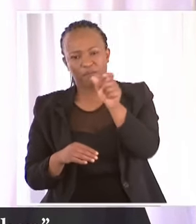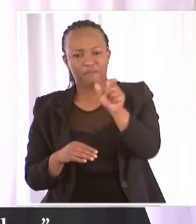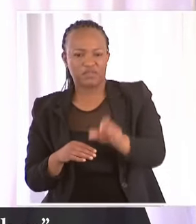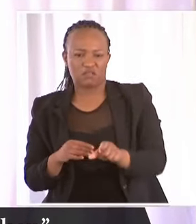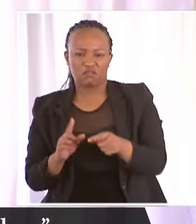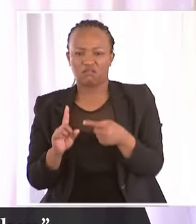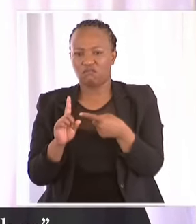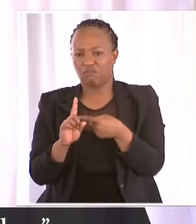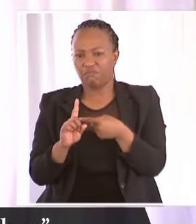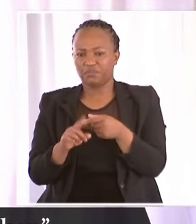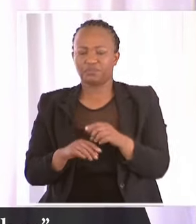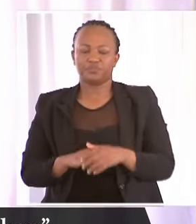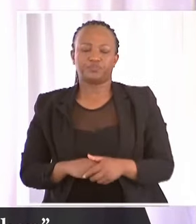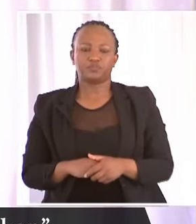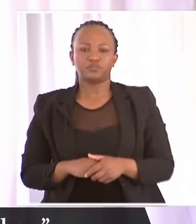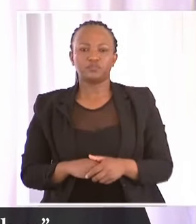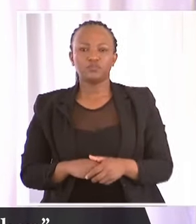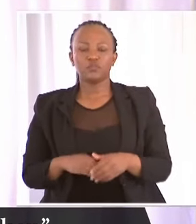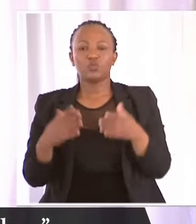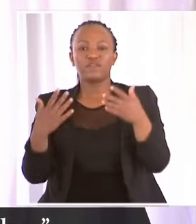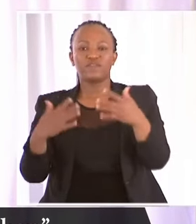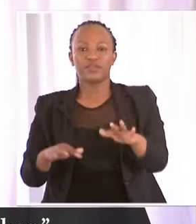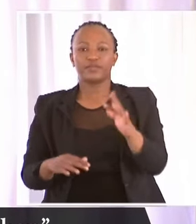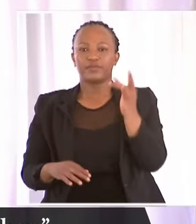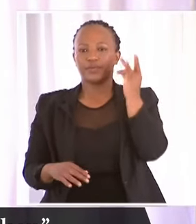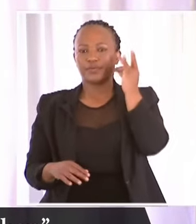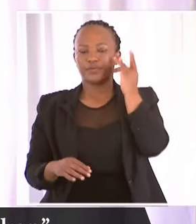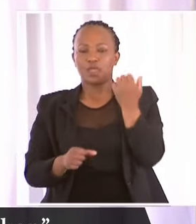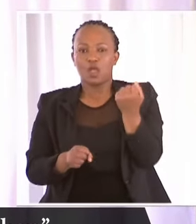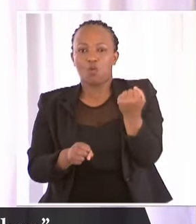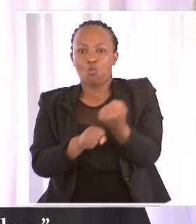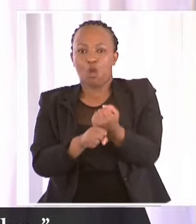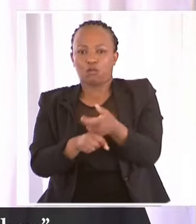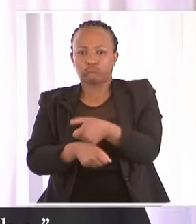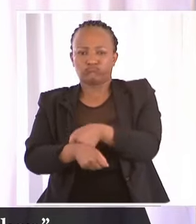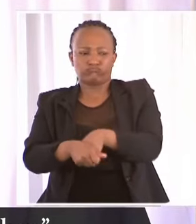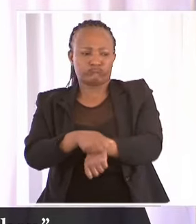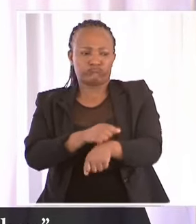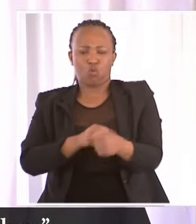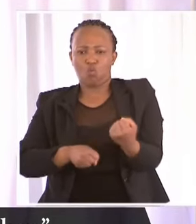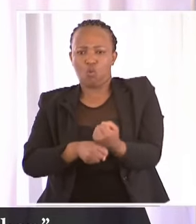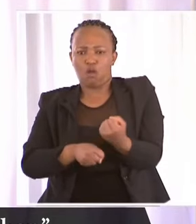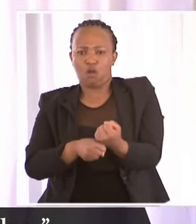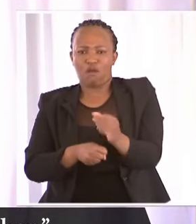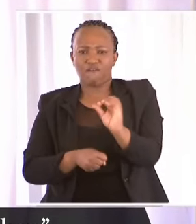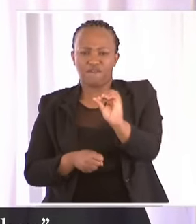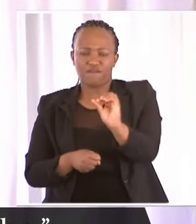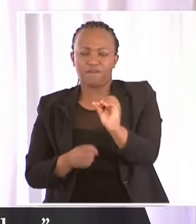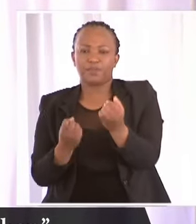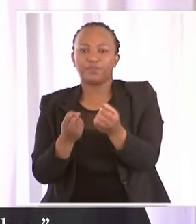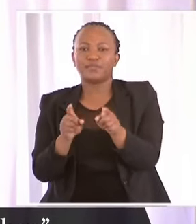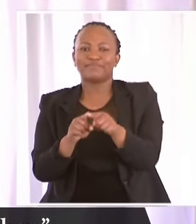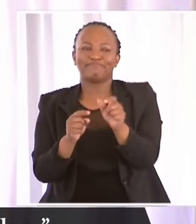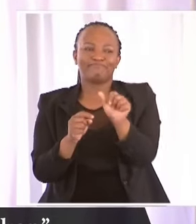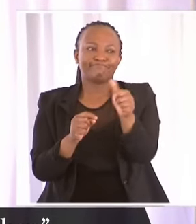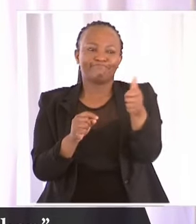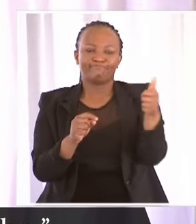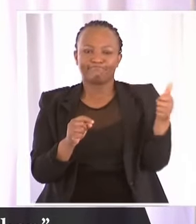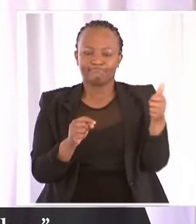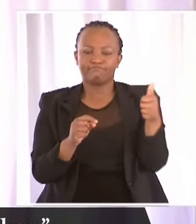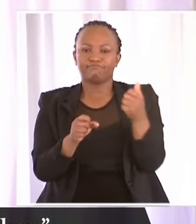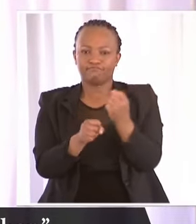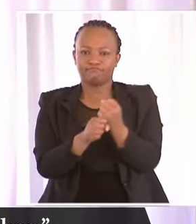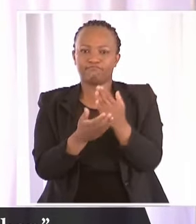We've heard how through his hard work and principled stances and others ensured